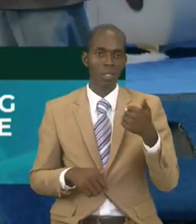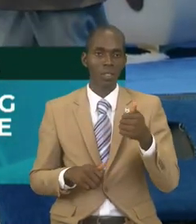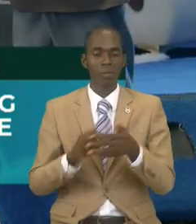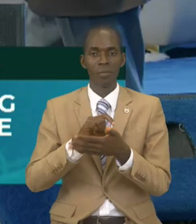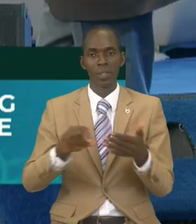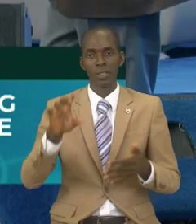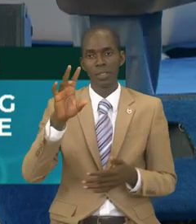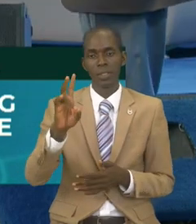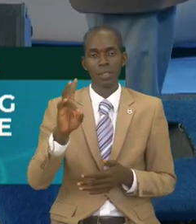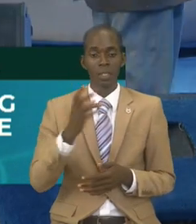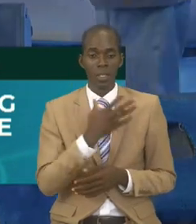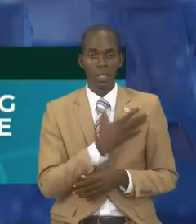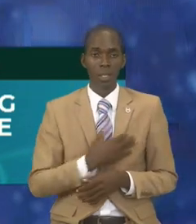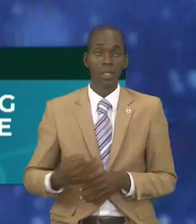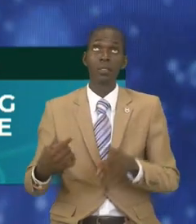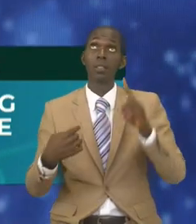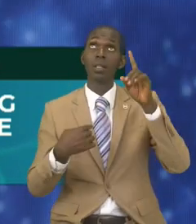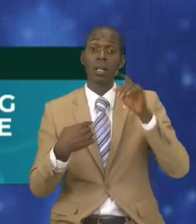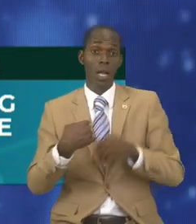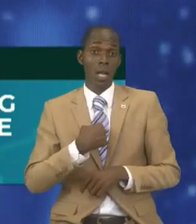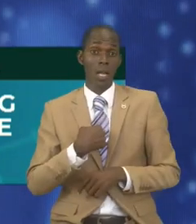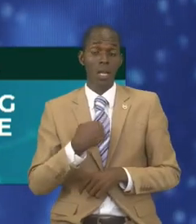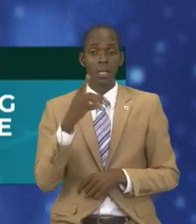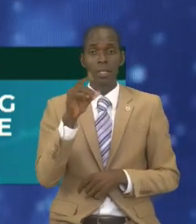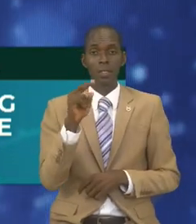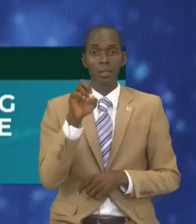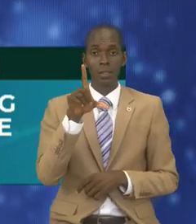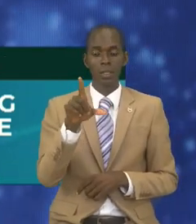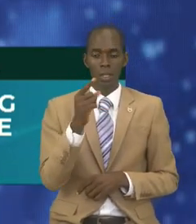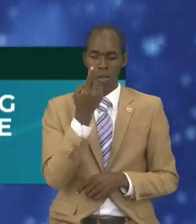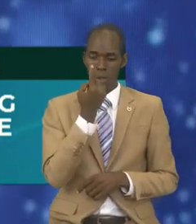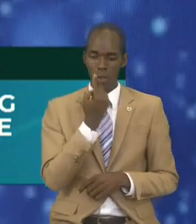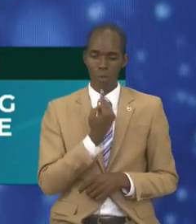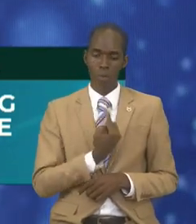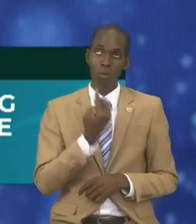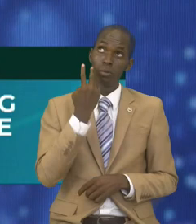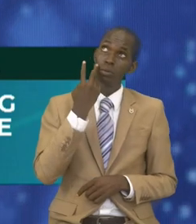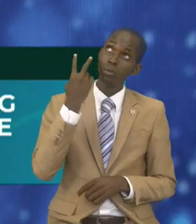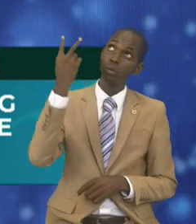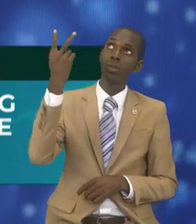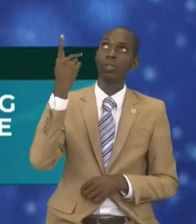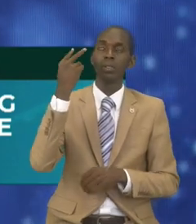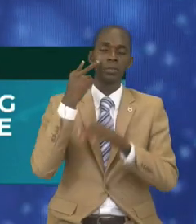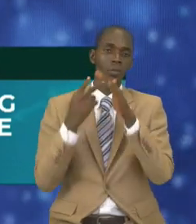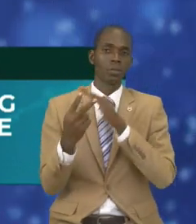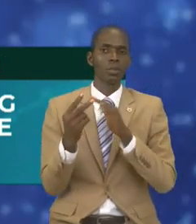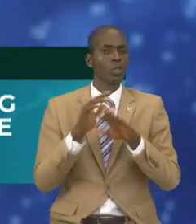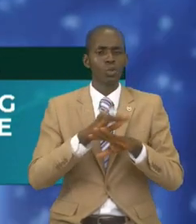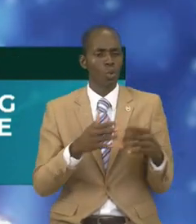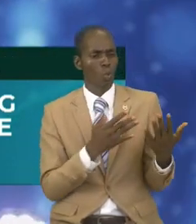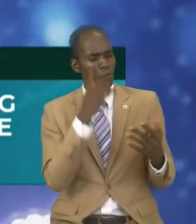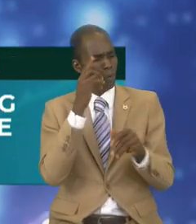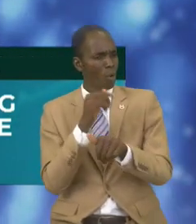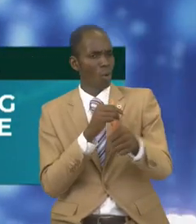7. And I, Daniel, alone saw the vision. Don't wait for other